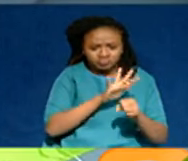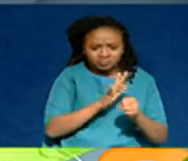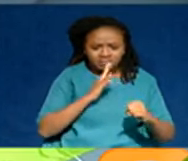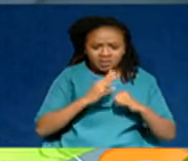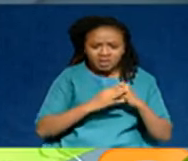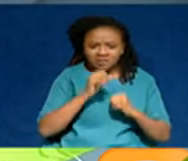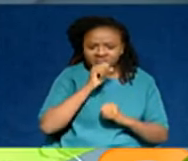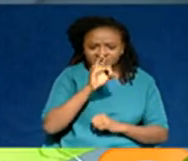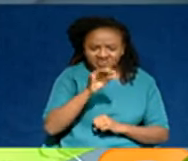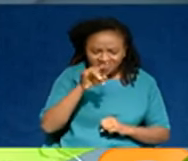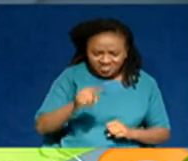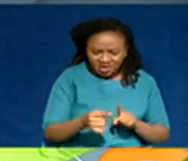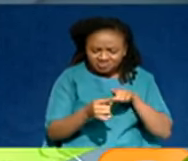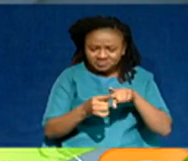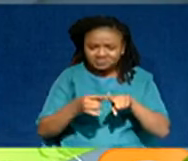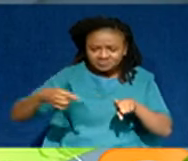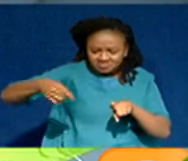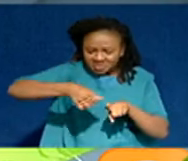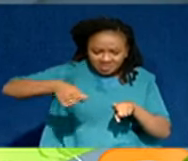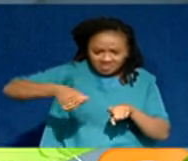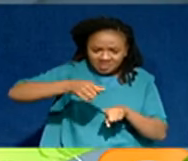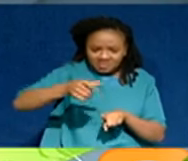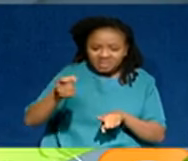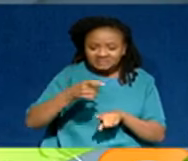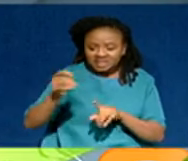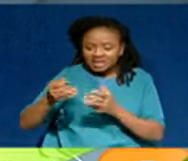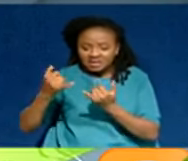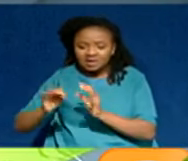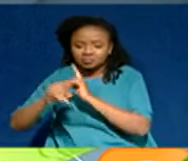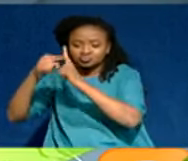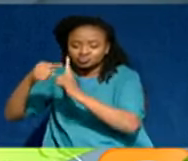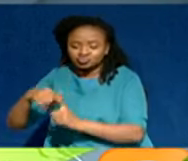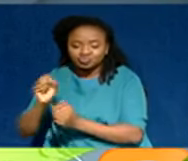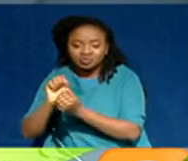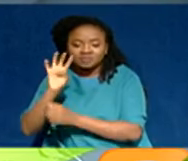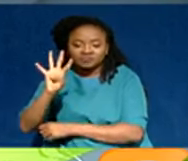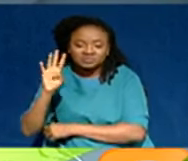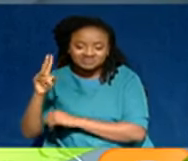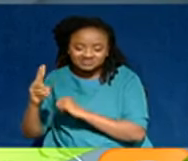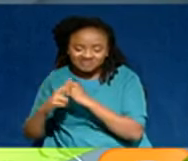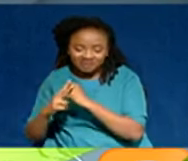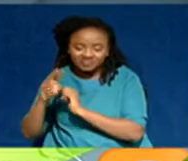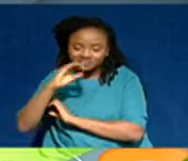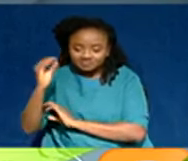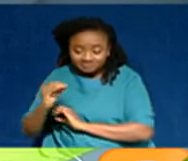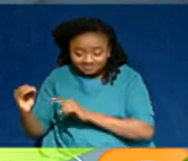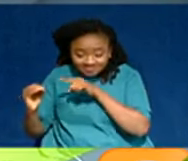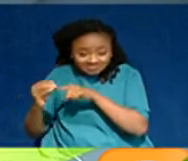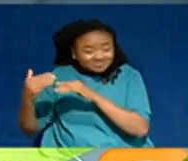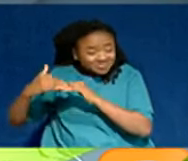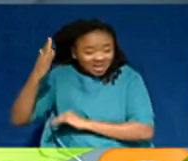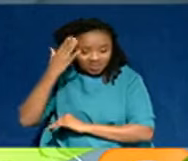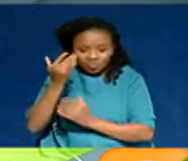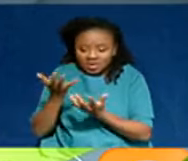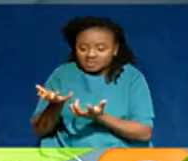953,000, pushing the revenue wage bill ratio to 47%, which is 12% higher than what is recommended. Safina